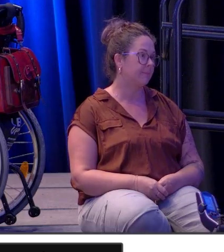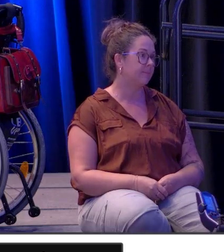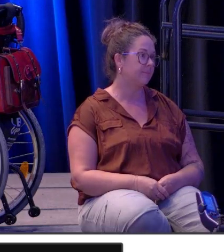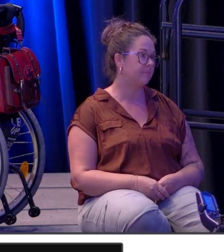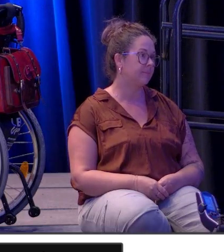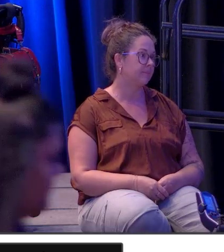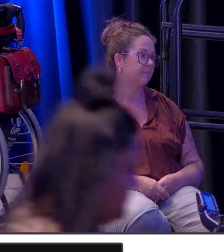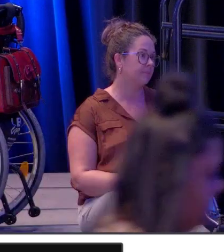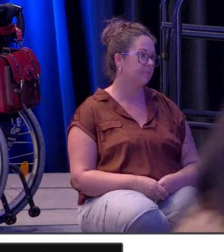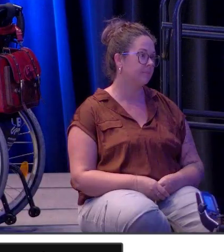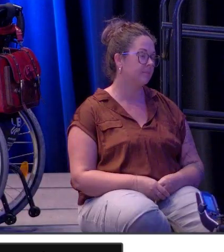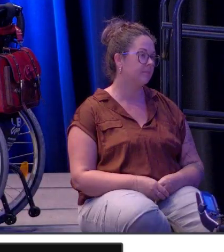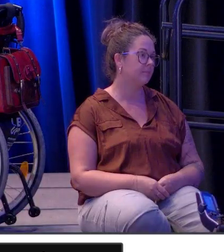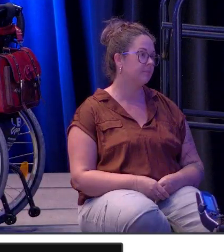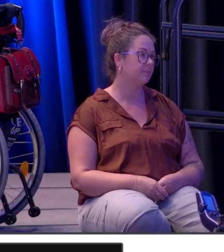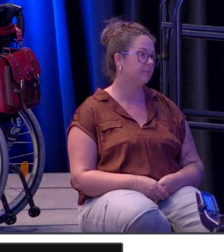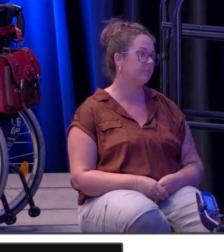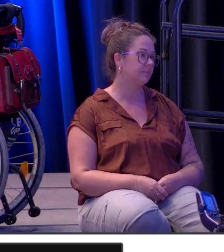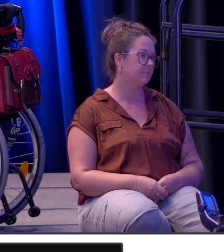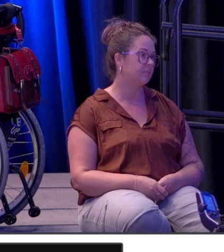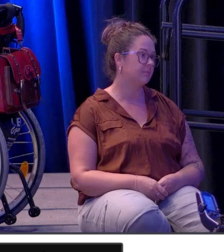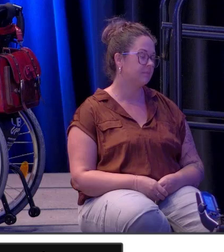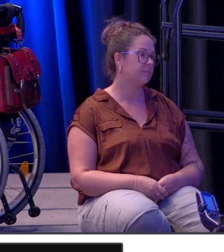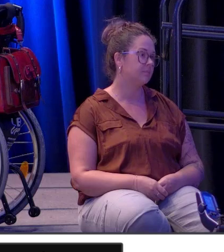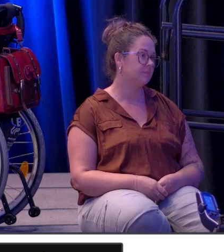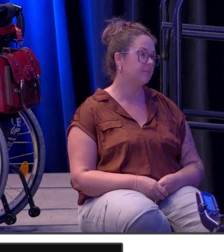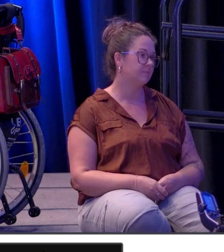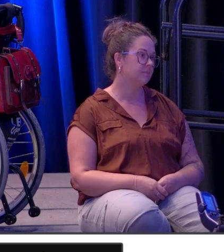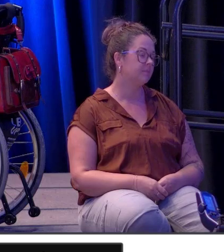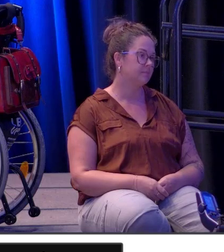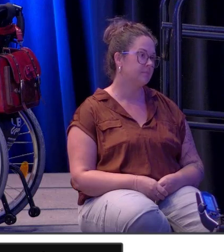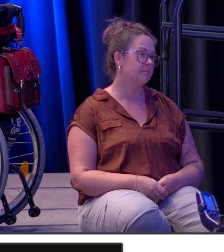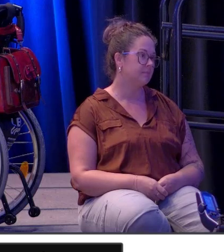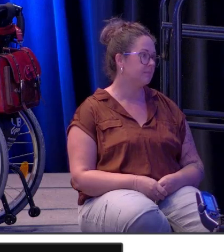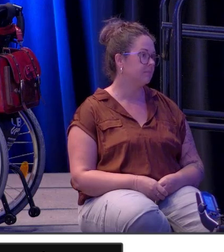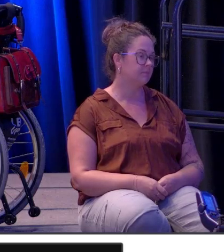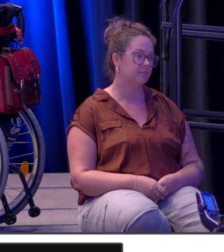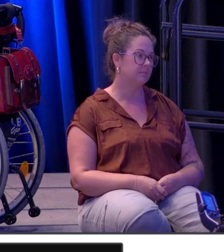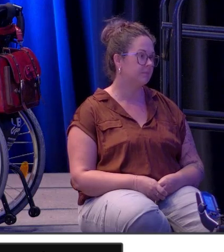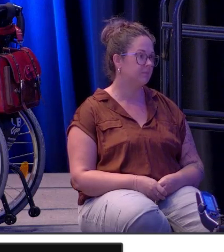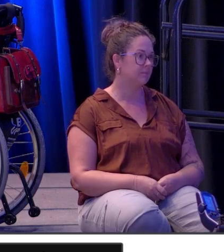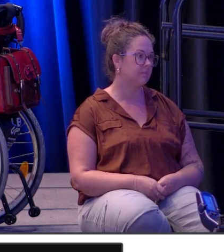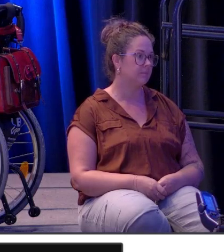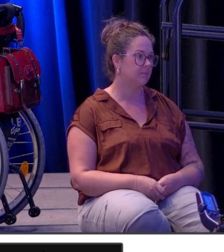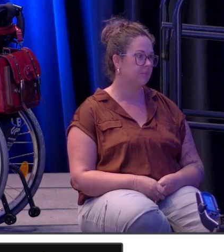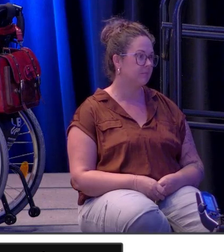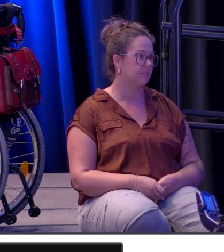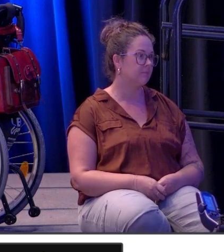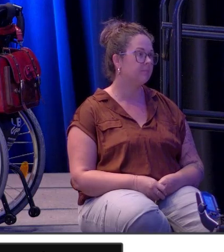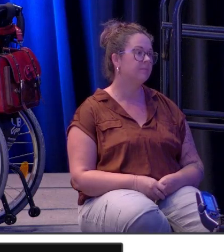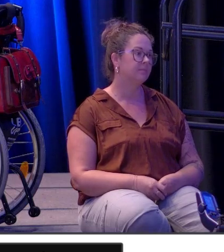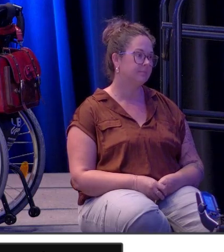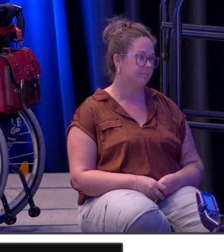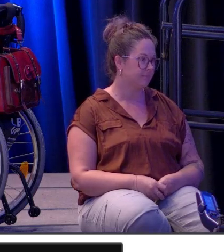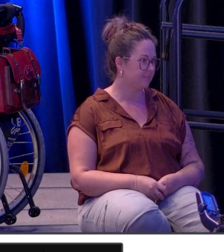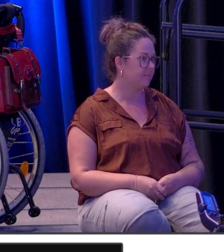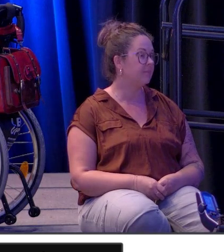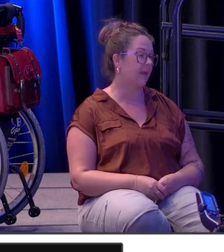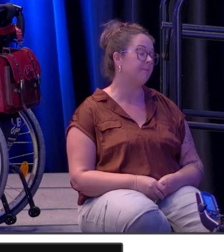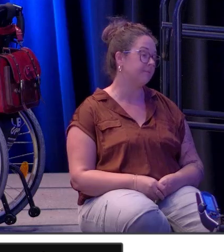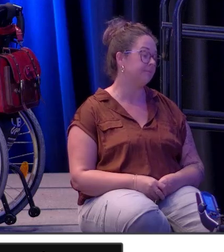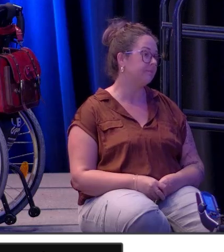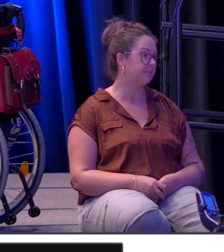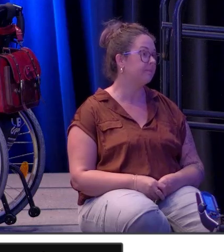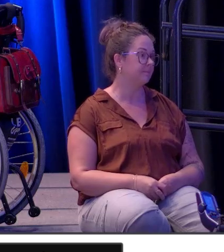I have a friend that she has her good days, and then she has her days where she doesn't really is able to get